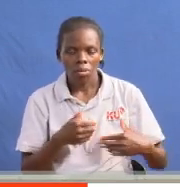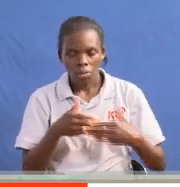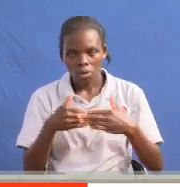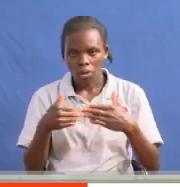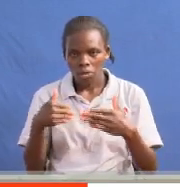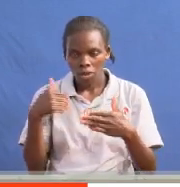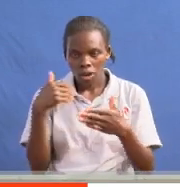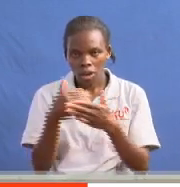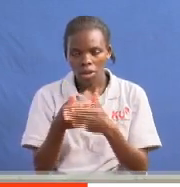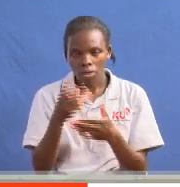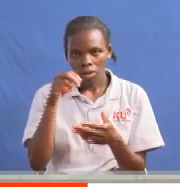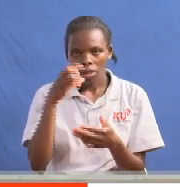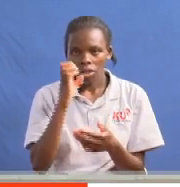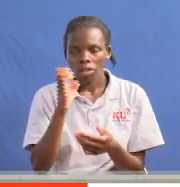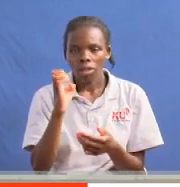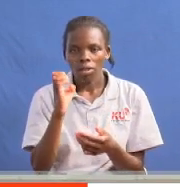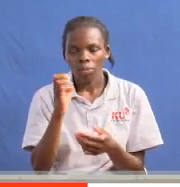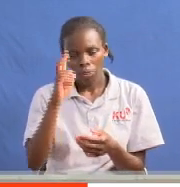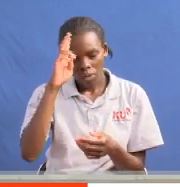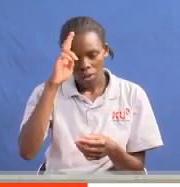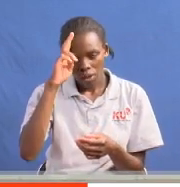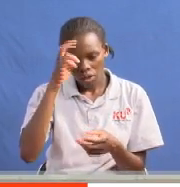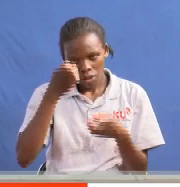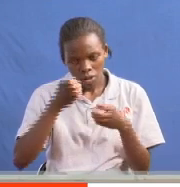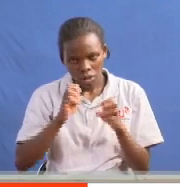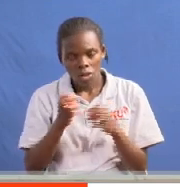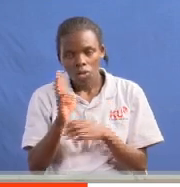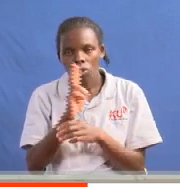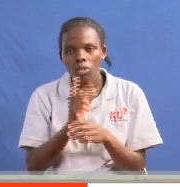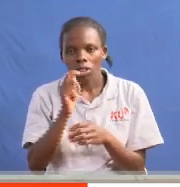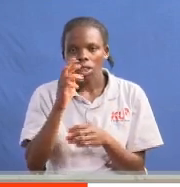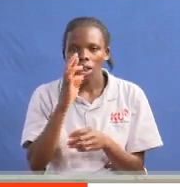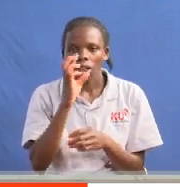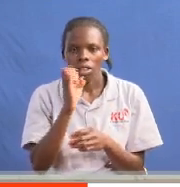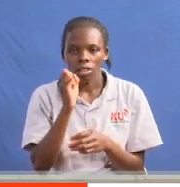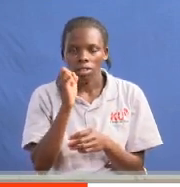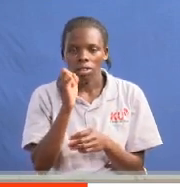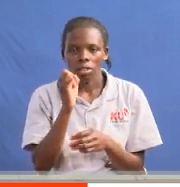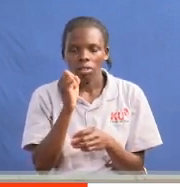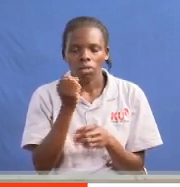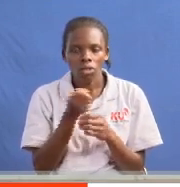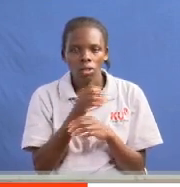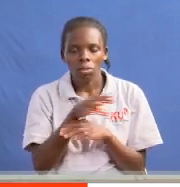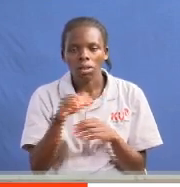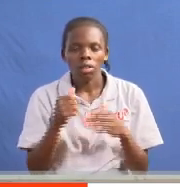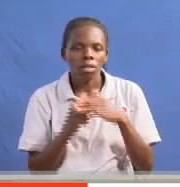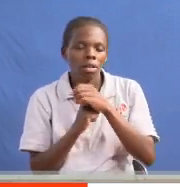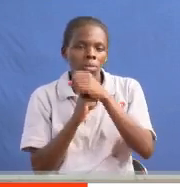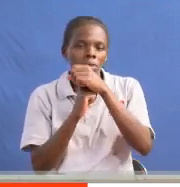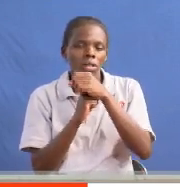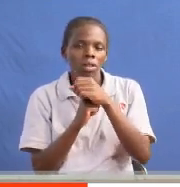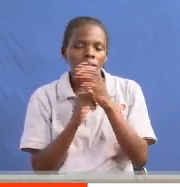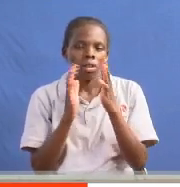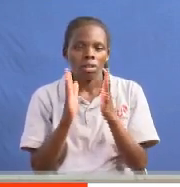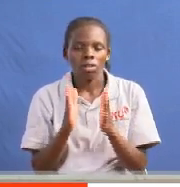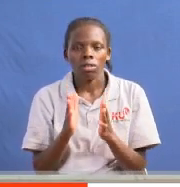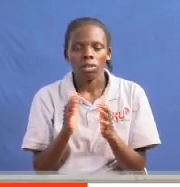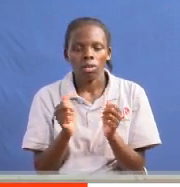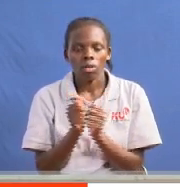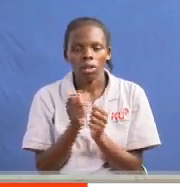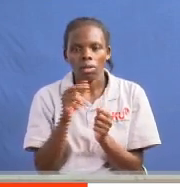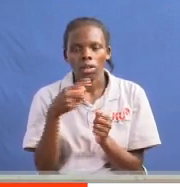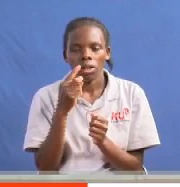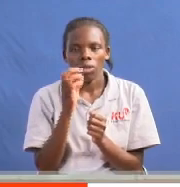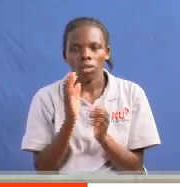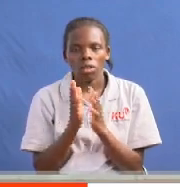ESCC, police officers were forced to lob a tear gas canister to disperse his rowdy supporters. Njambi Kiboi with the